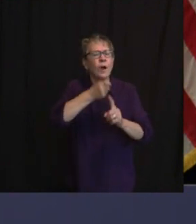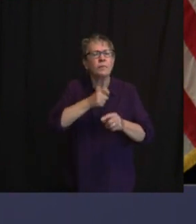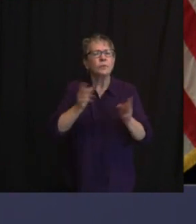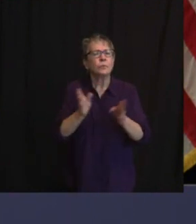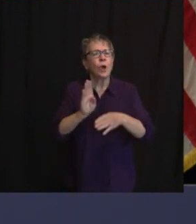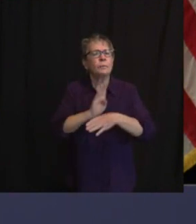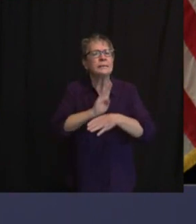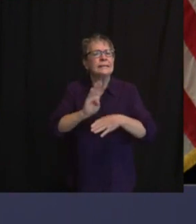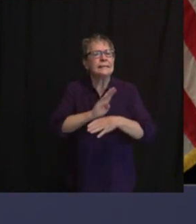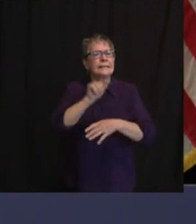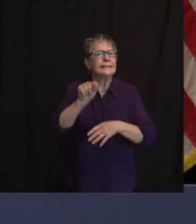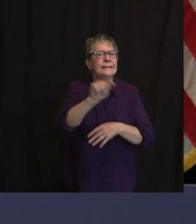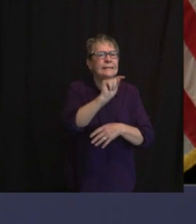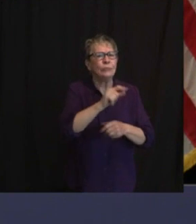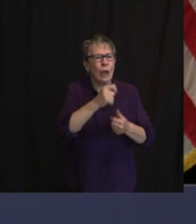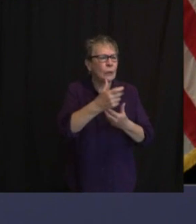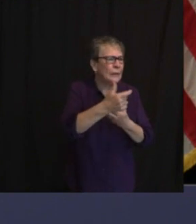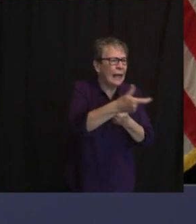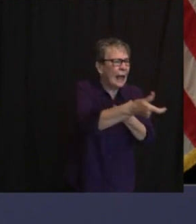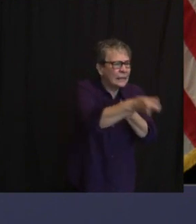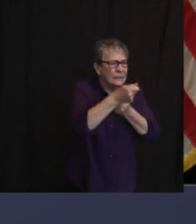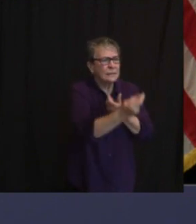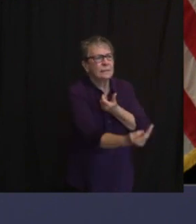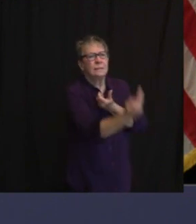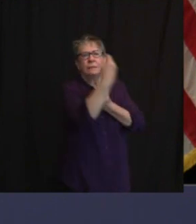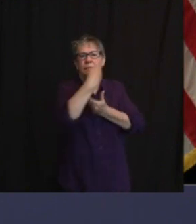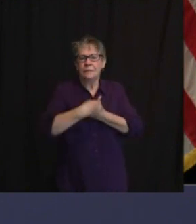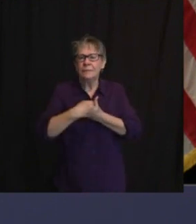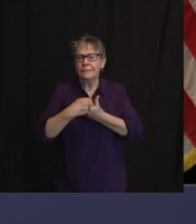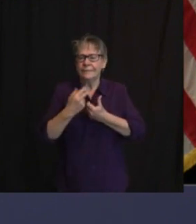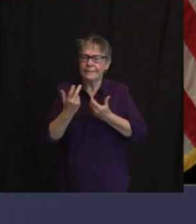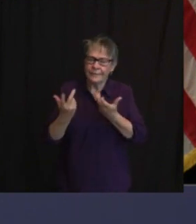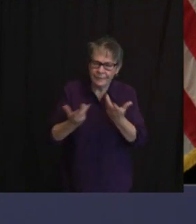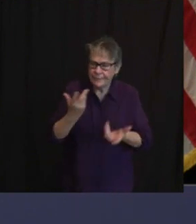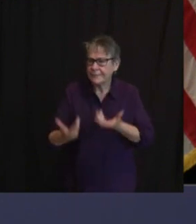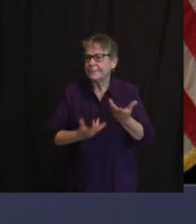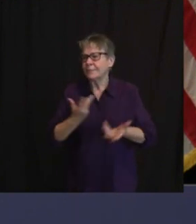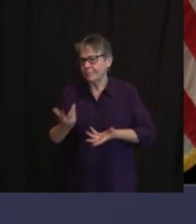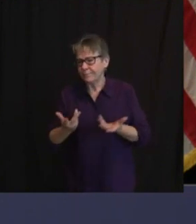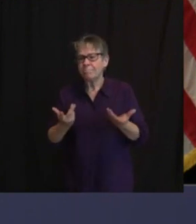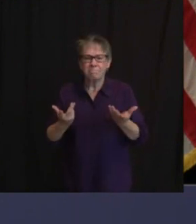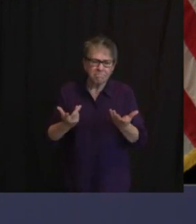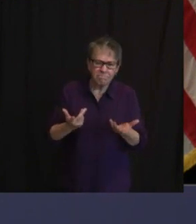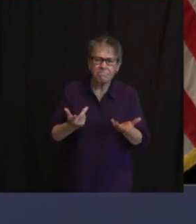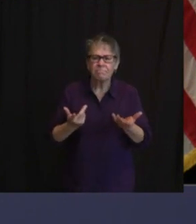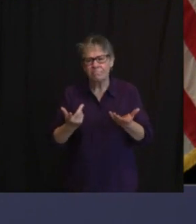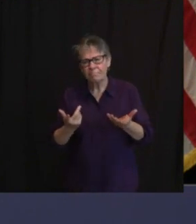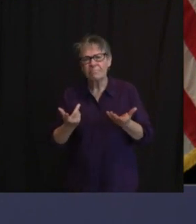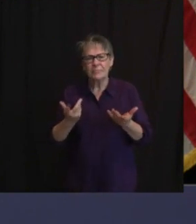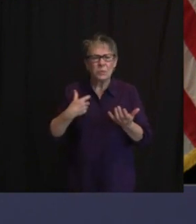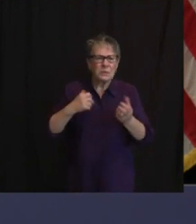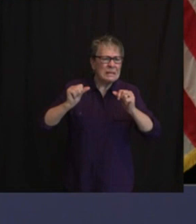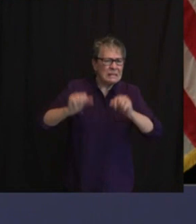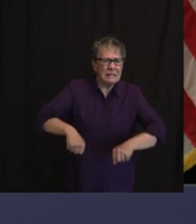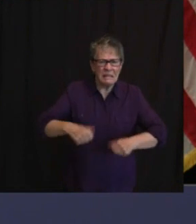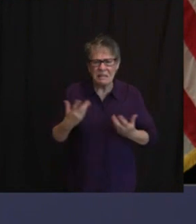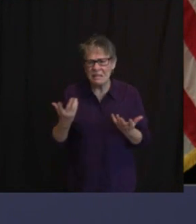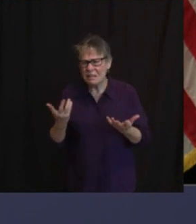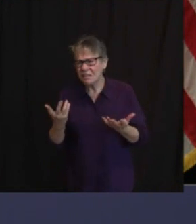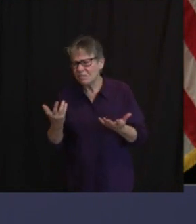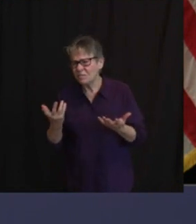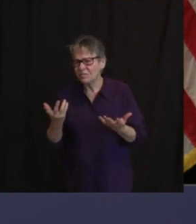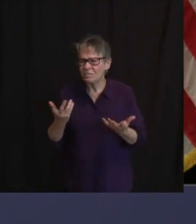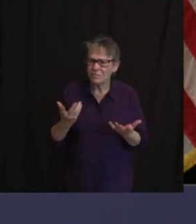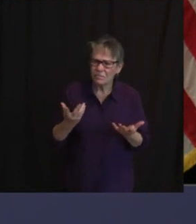that. We're looking at that. We've had, I think I mentioned this yesterday, I had a really responsible reach out to me from a mayor,